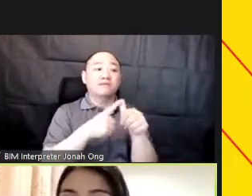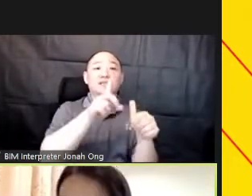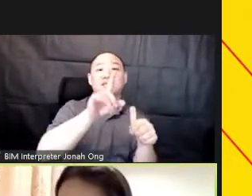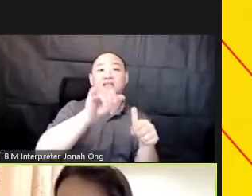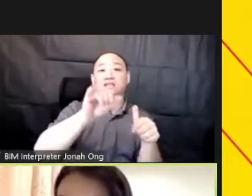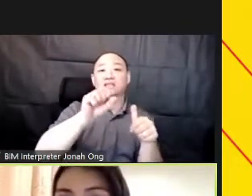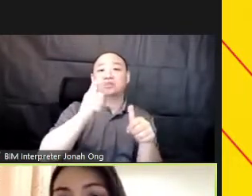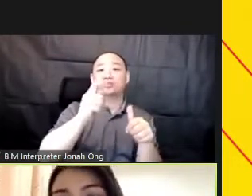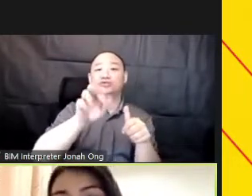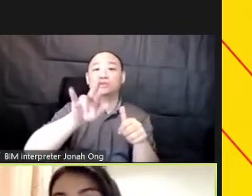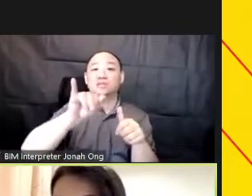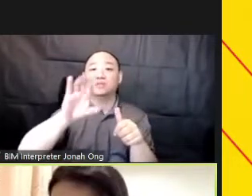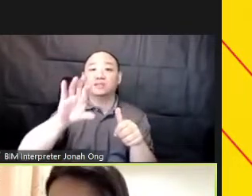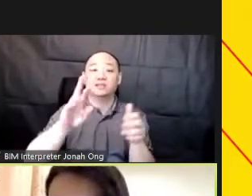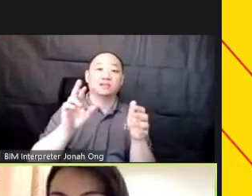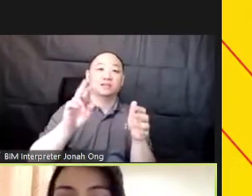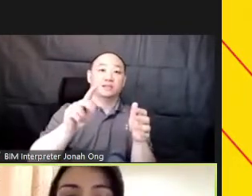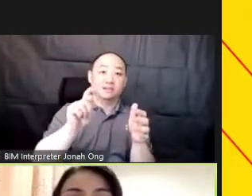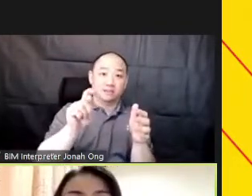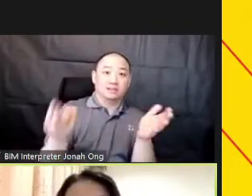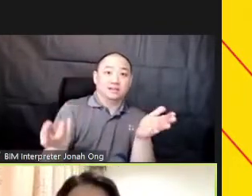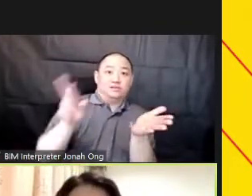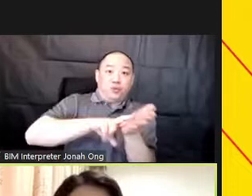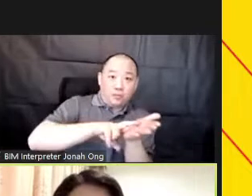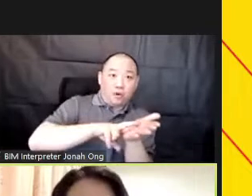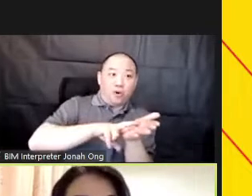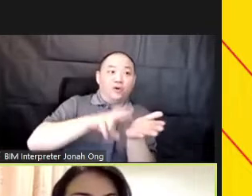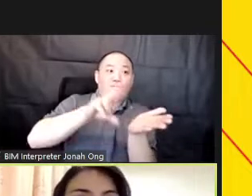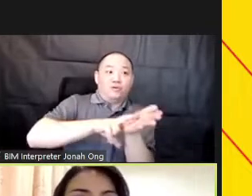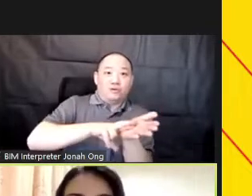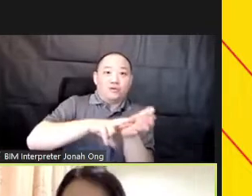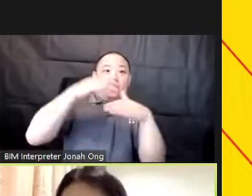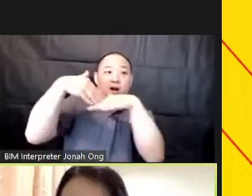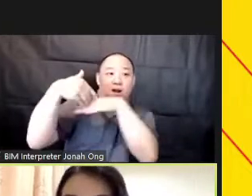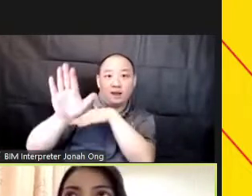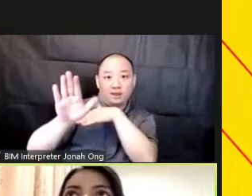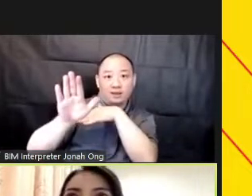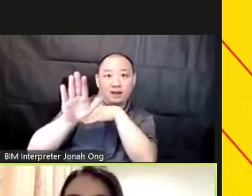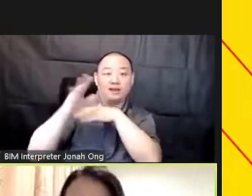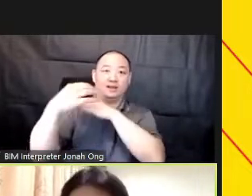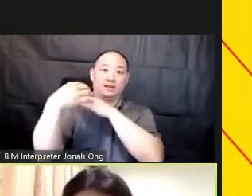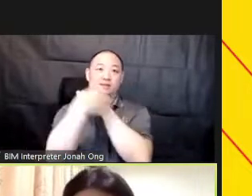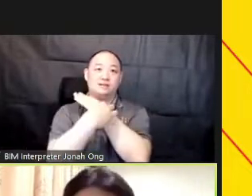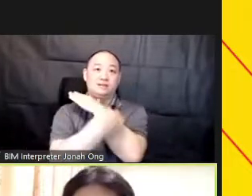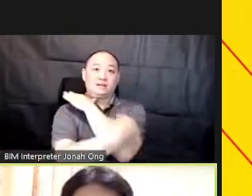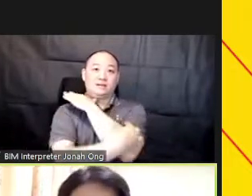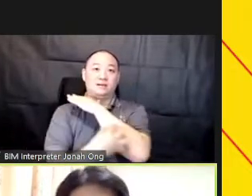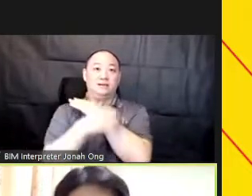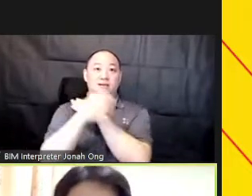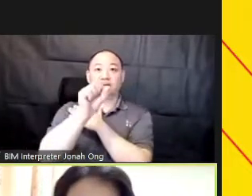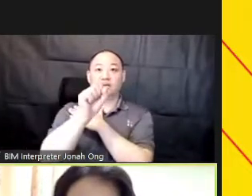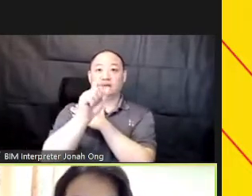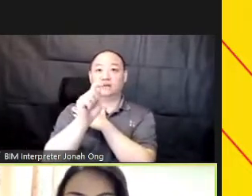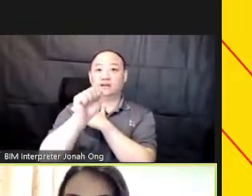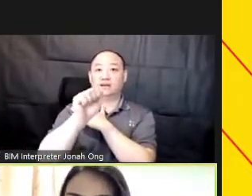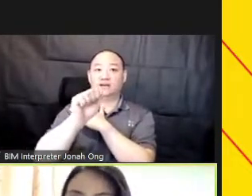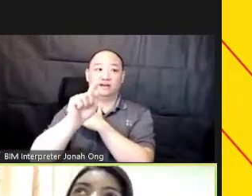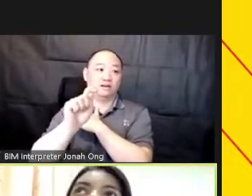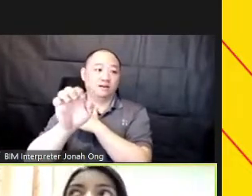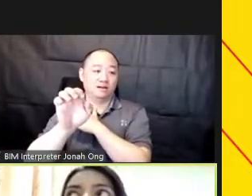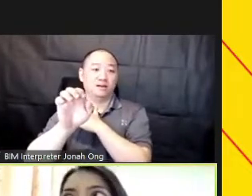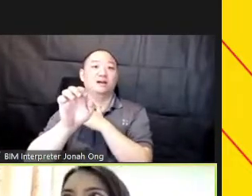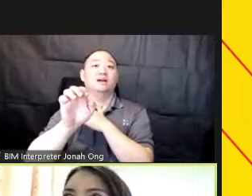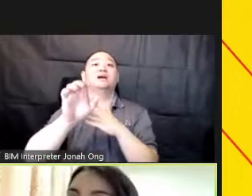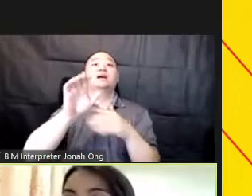any reporting comes a lot of KPIs. So the schools then have to present like a